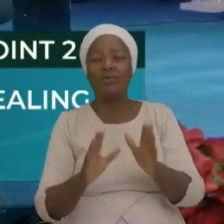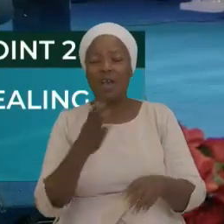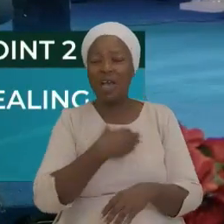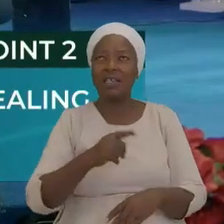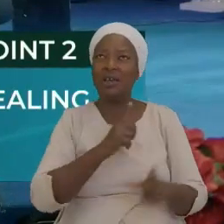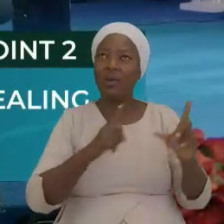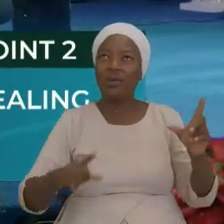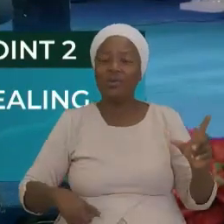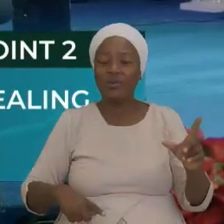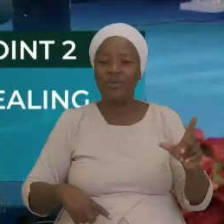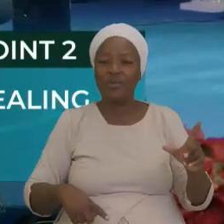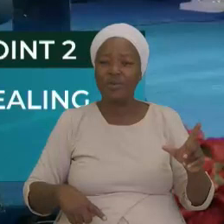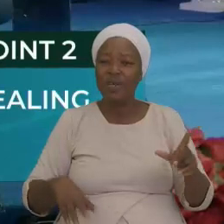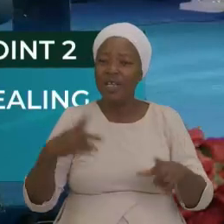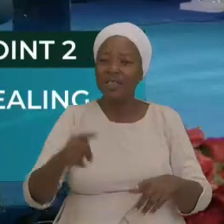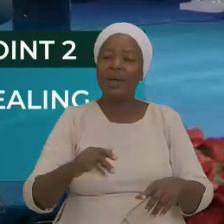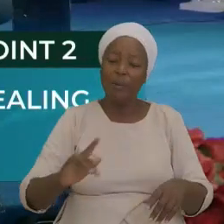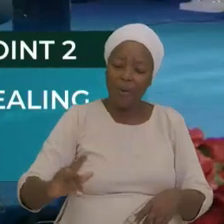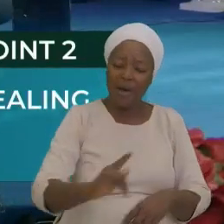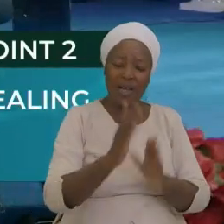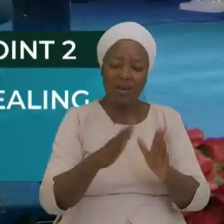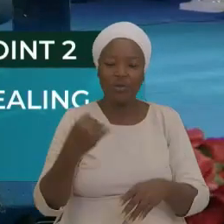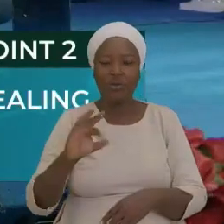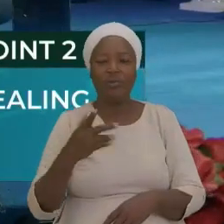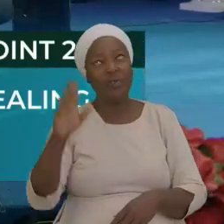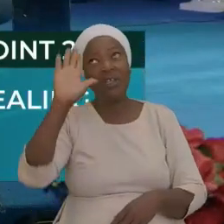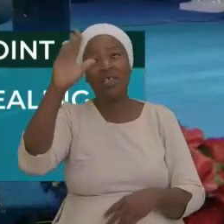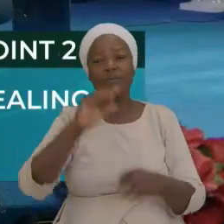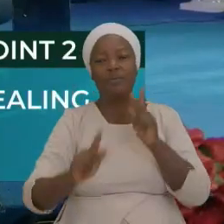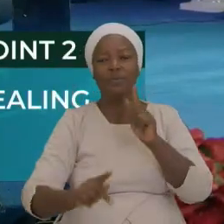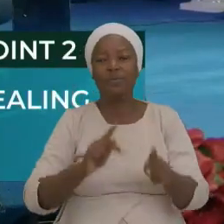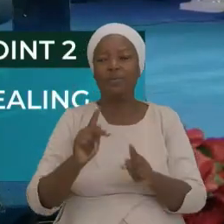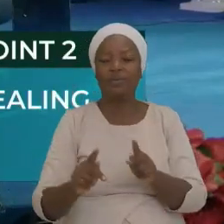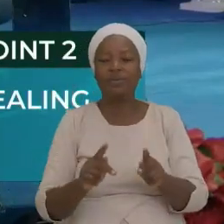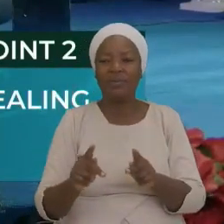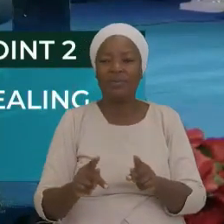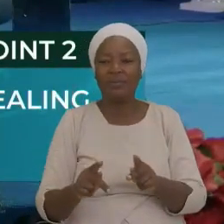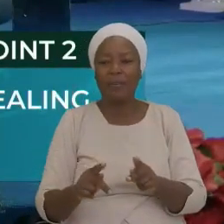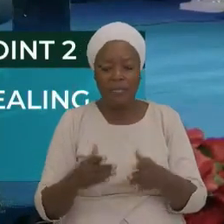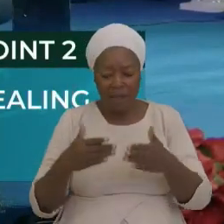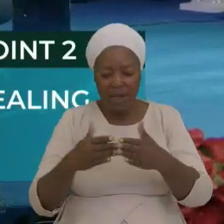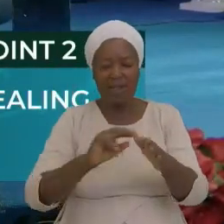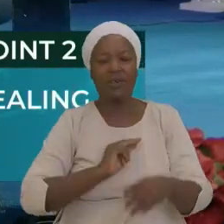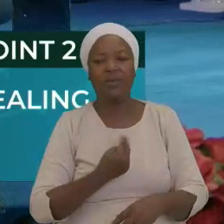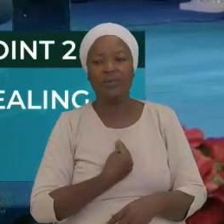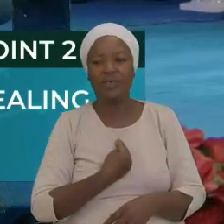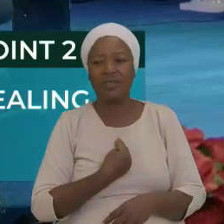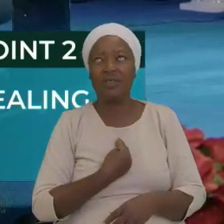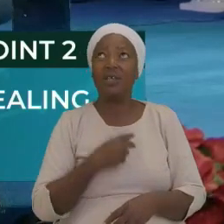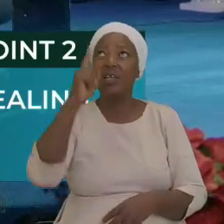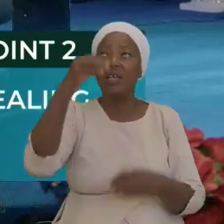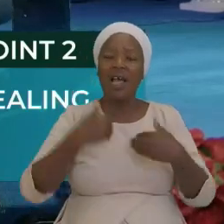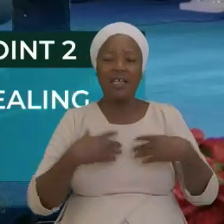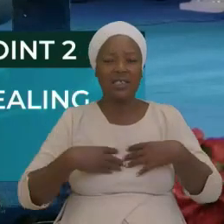Lord, the pilot of his people, leading us, he has